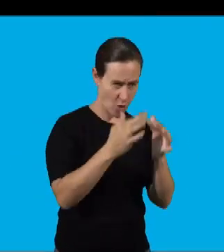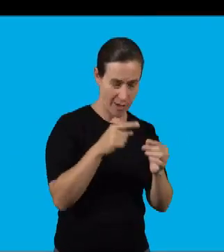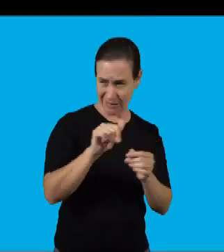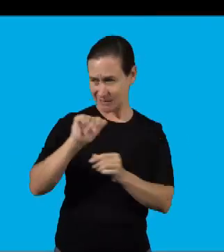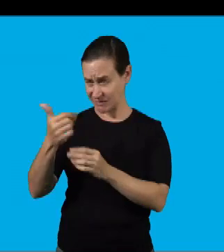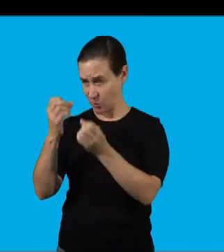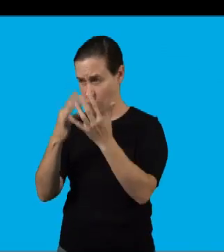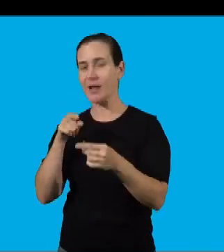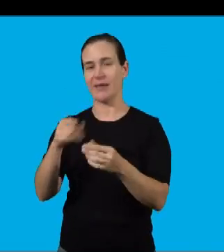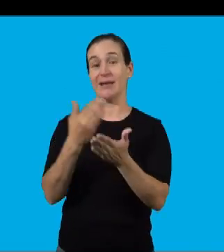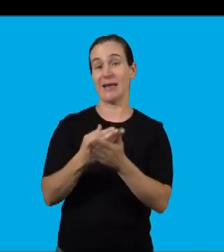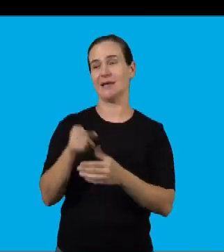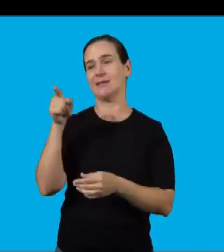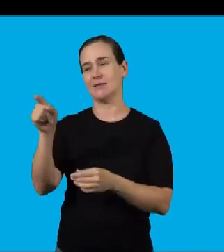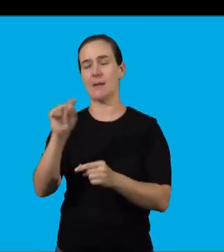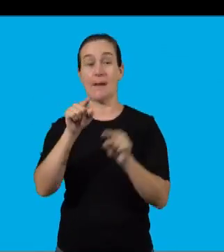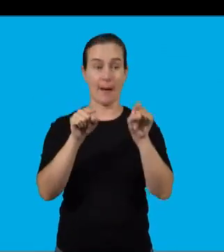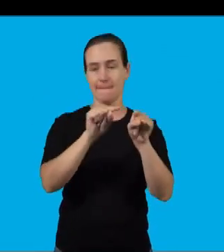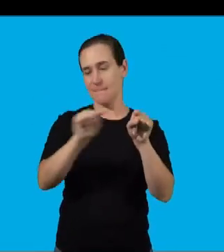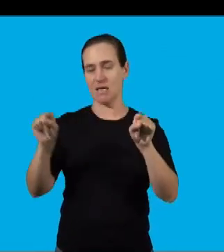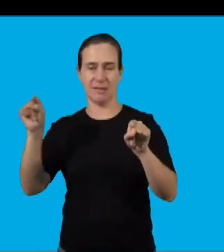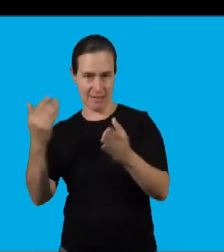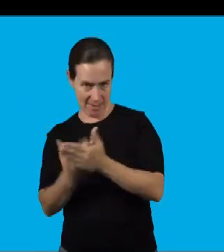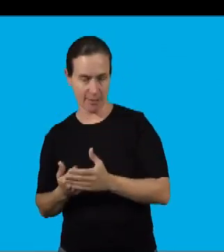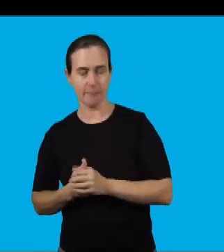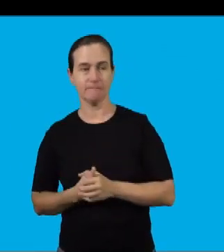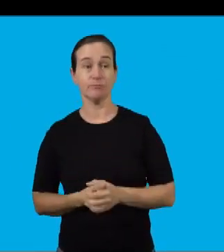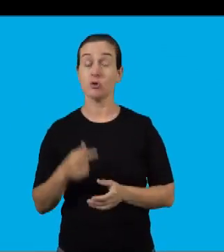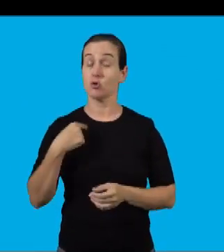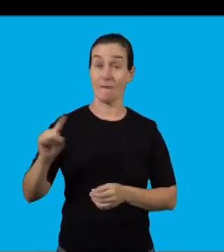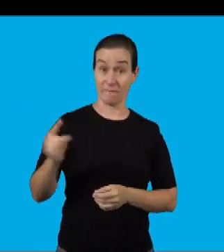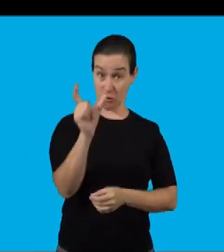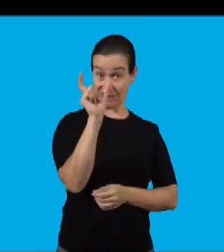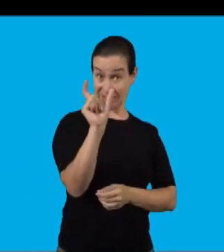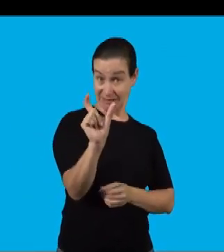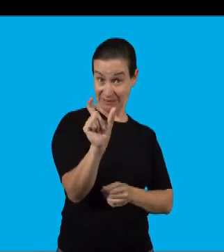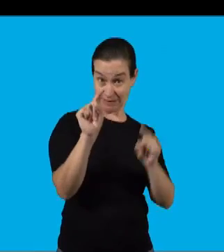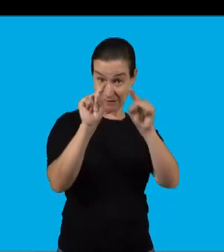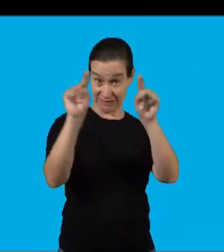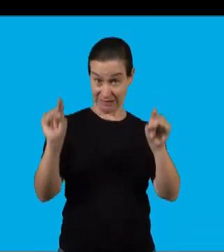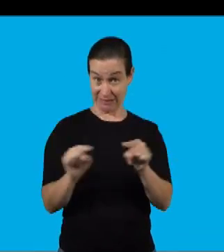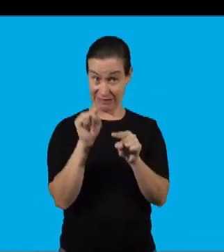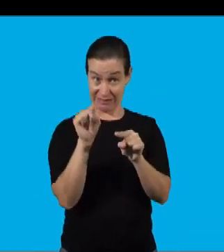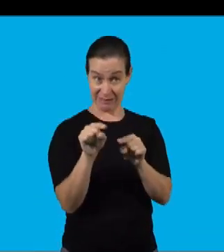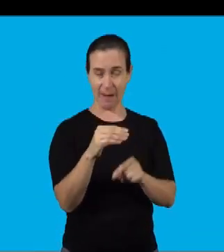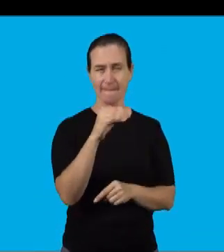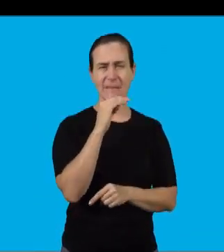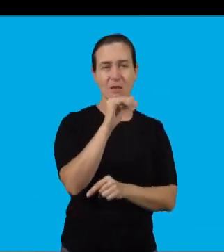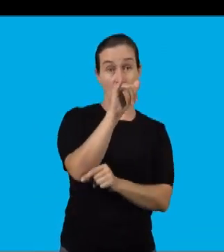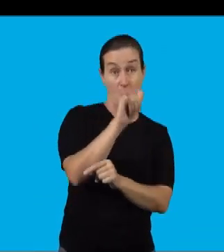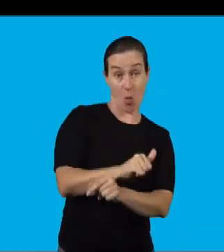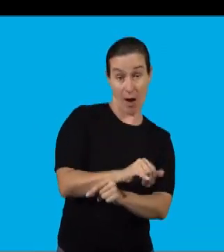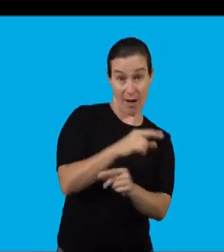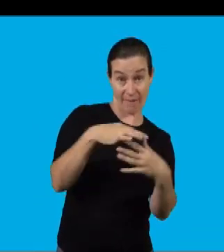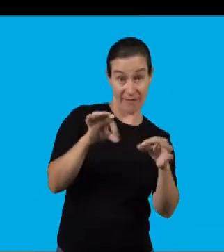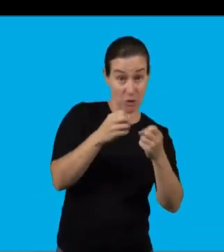them from each other. So let's start with the first one here. So we know that we are going to start substituting our y values at 3, and